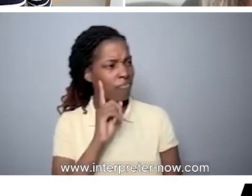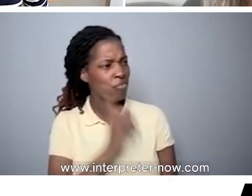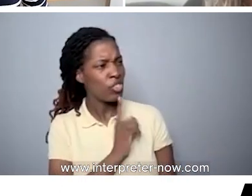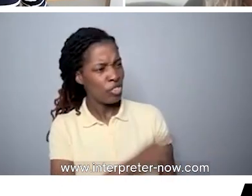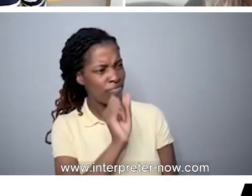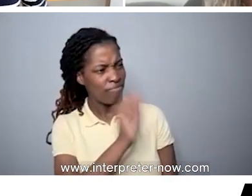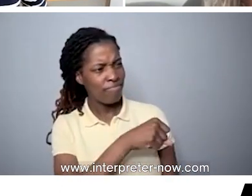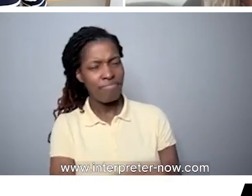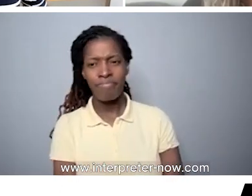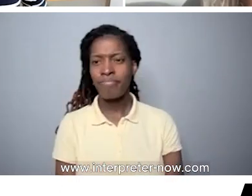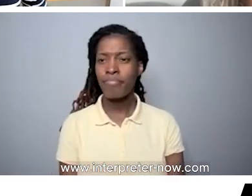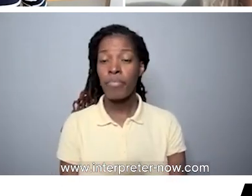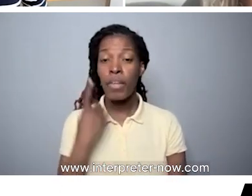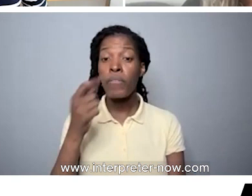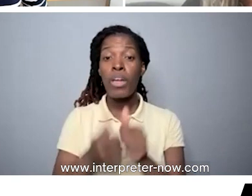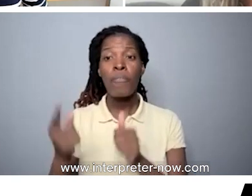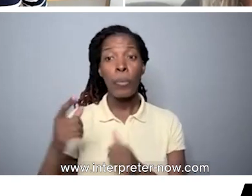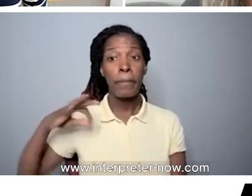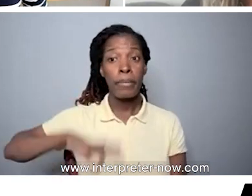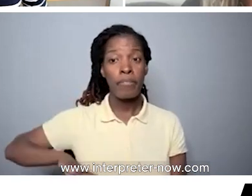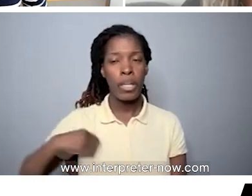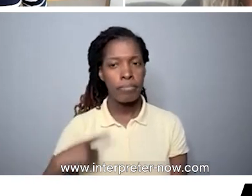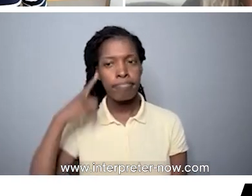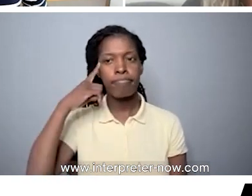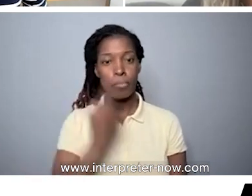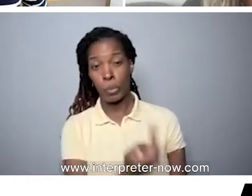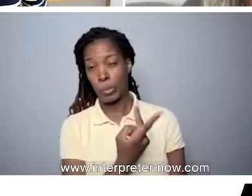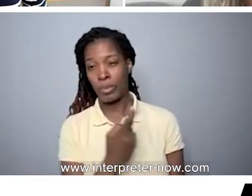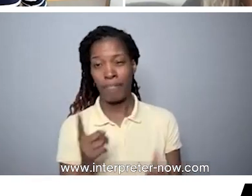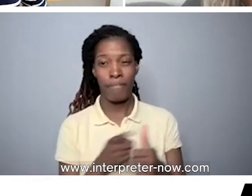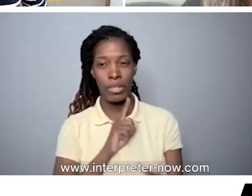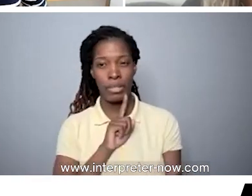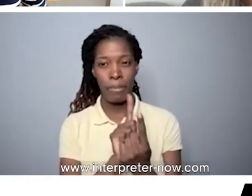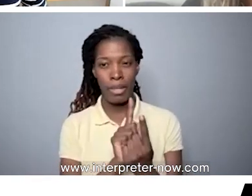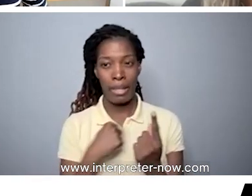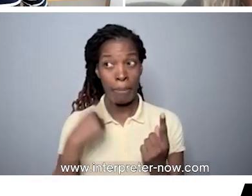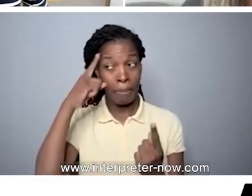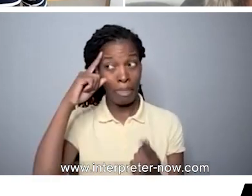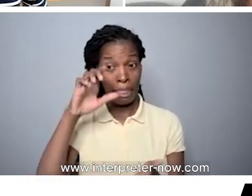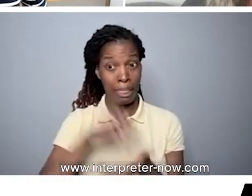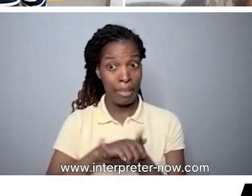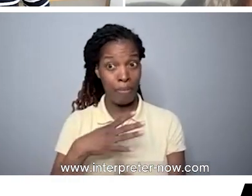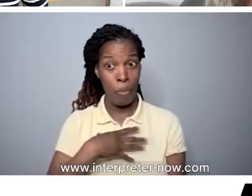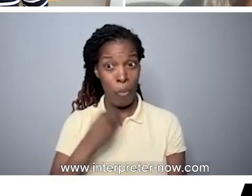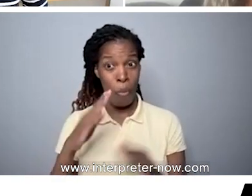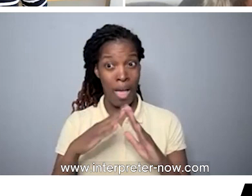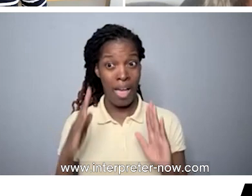And for everybody's benefit, I was thinking about when we first met, and I believe that was at the White House back